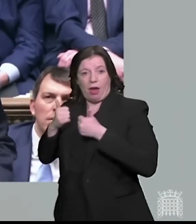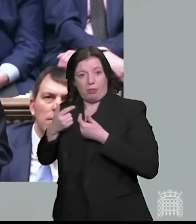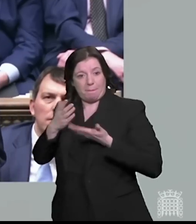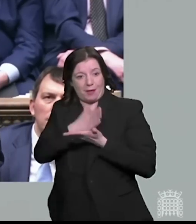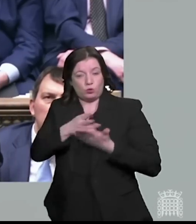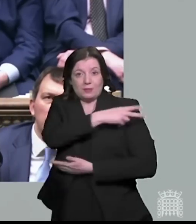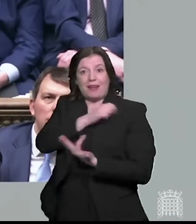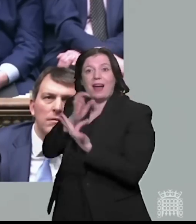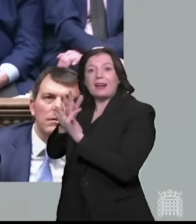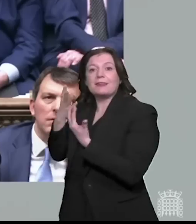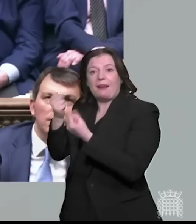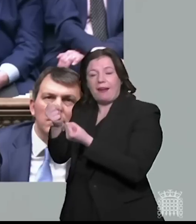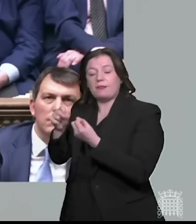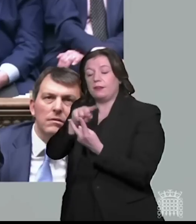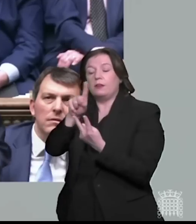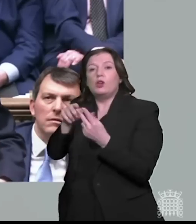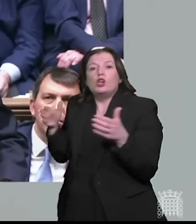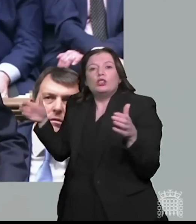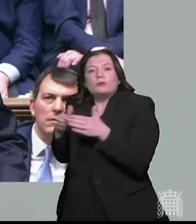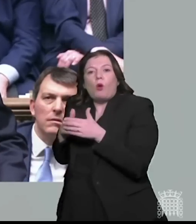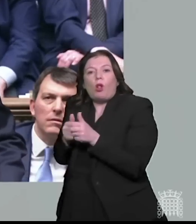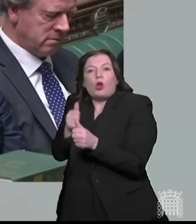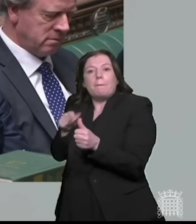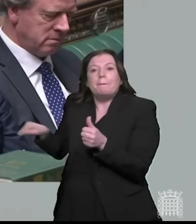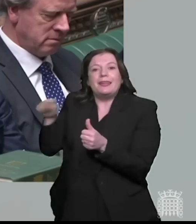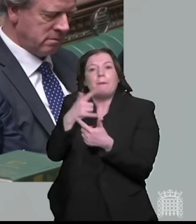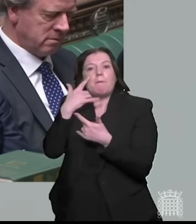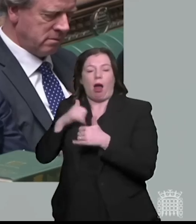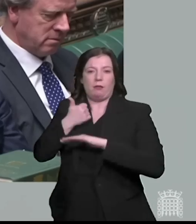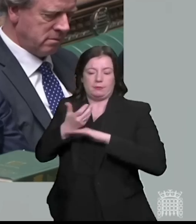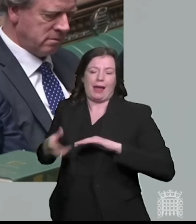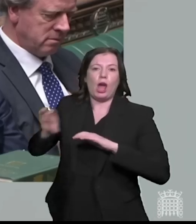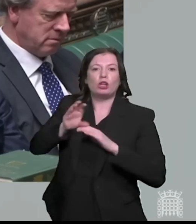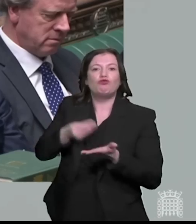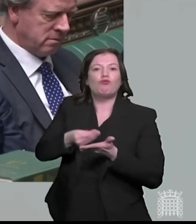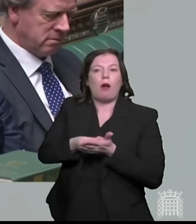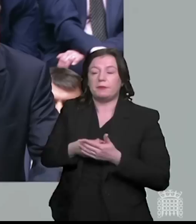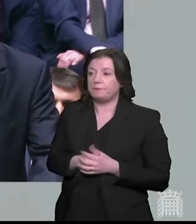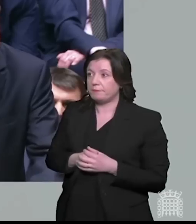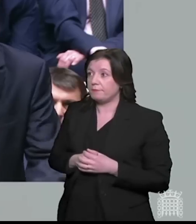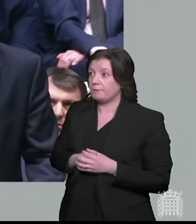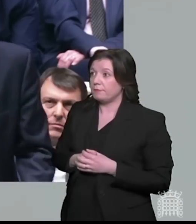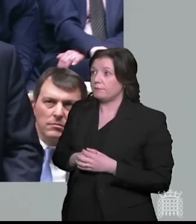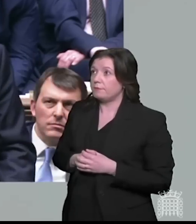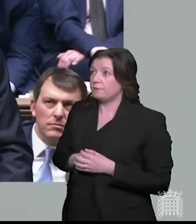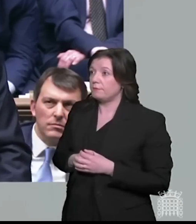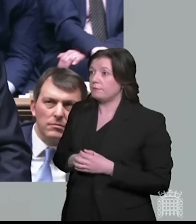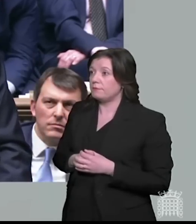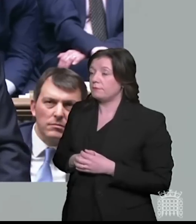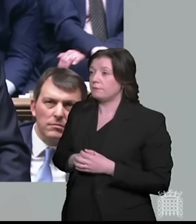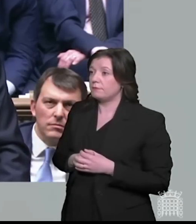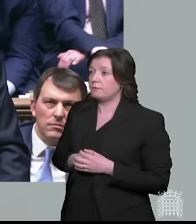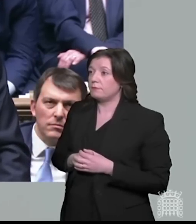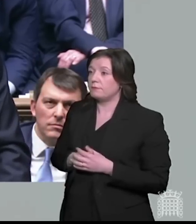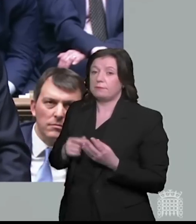and double the funding for the small company subsidy pilot. There's another group that deserve particular attention,